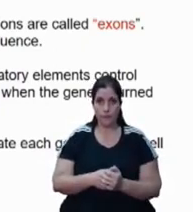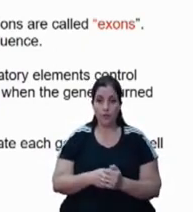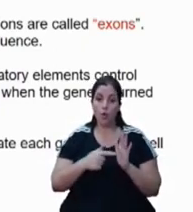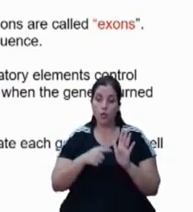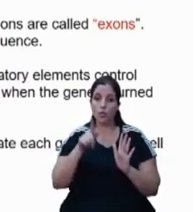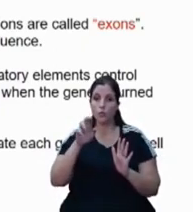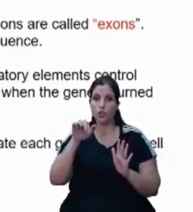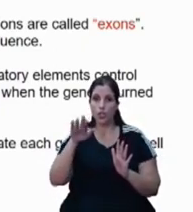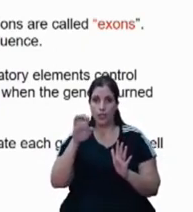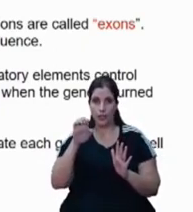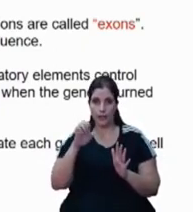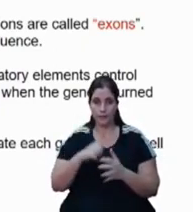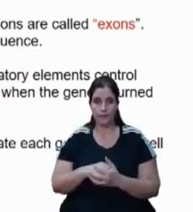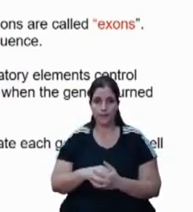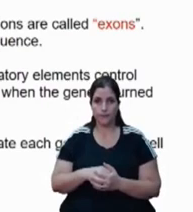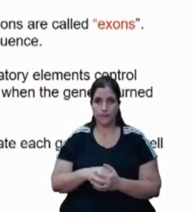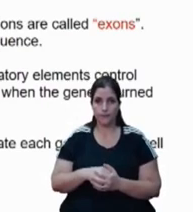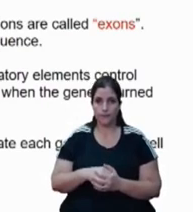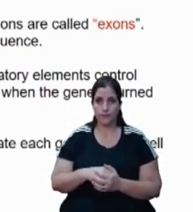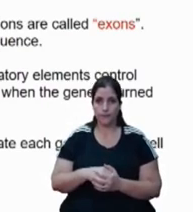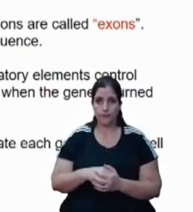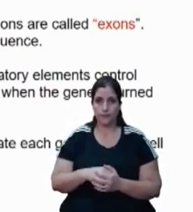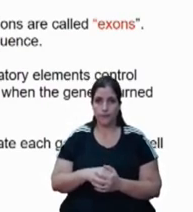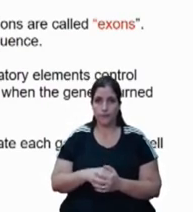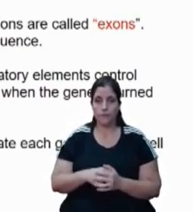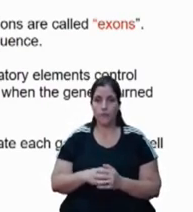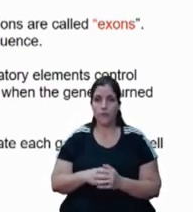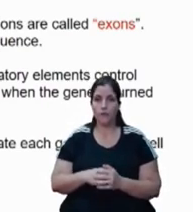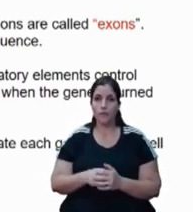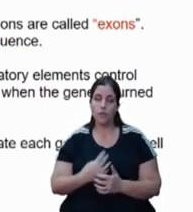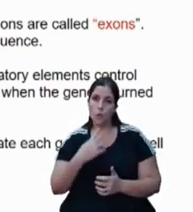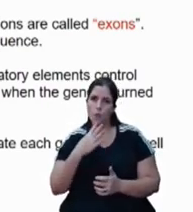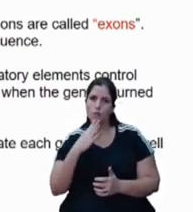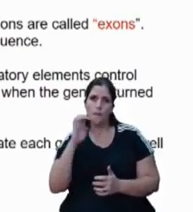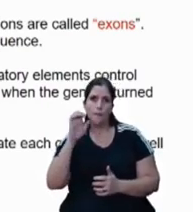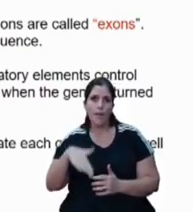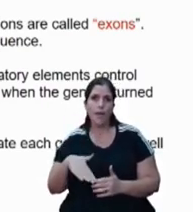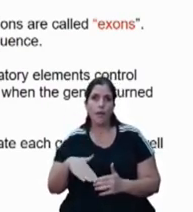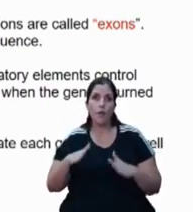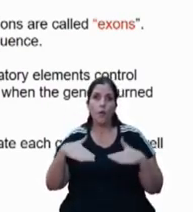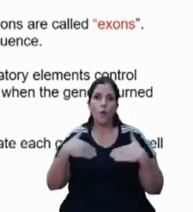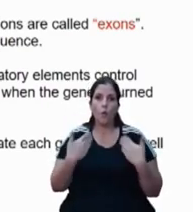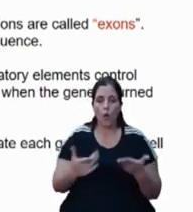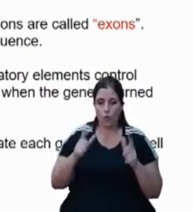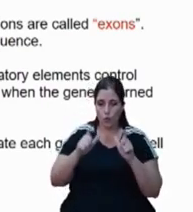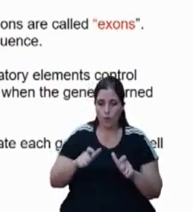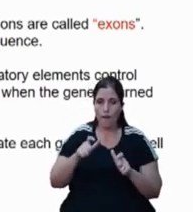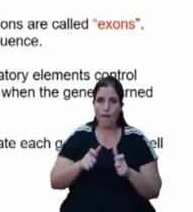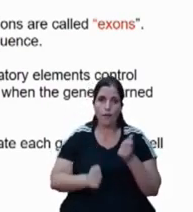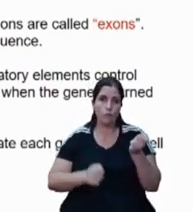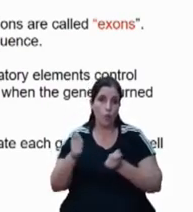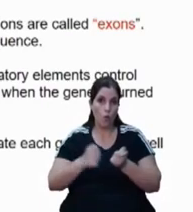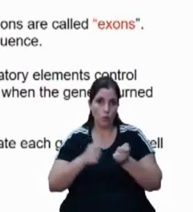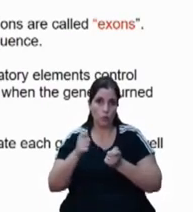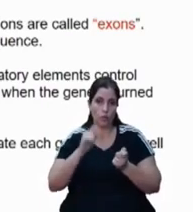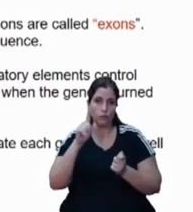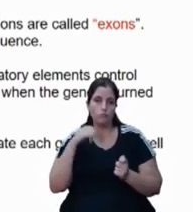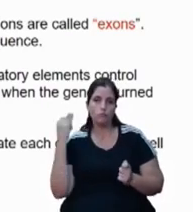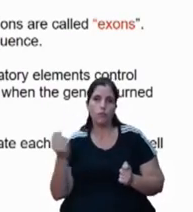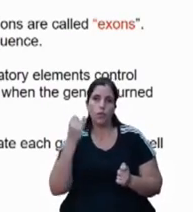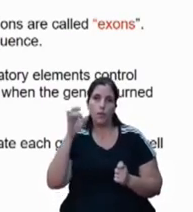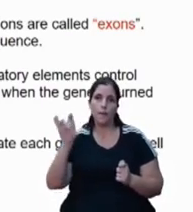gene, we don't No really entanto, know não very conhecemos well muito bem as the sequências das sequences regiões for the regulatory regulatórias regions que that são are importantes important